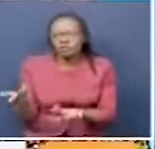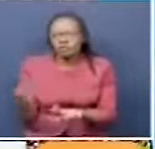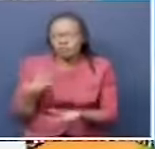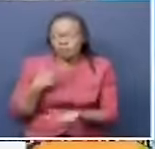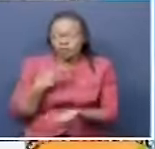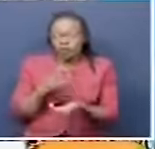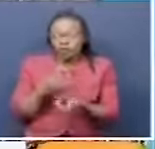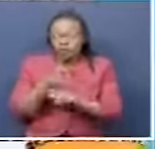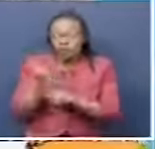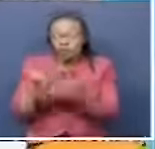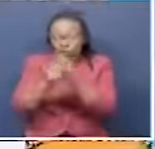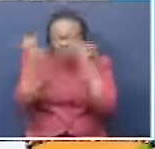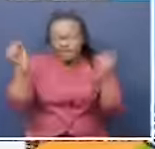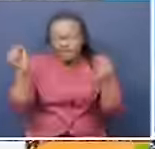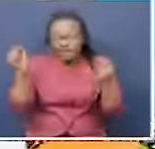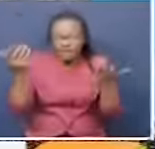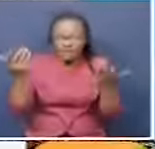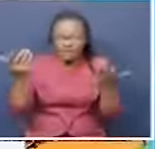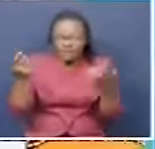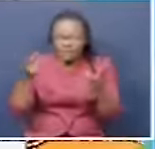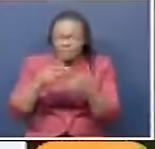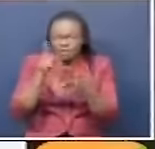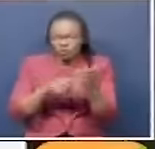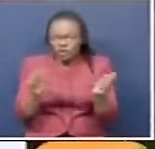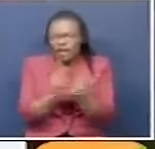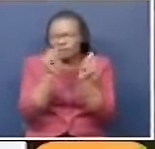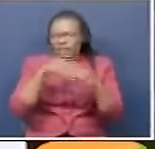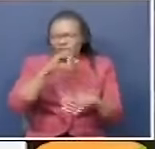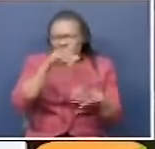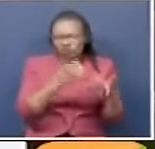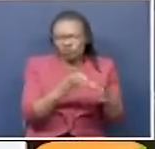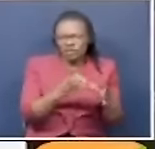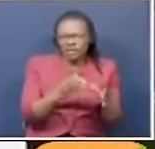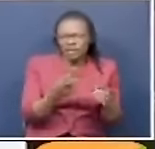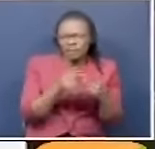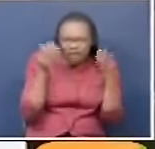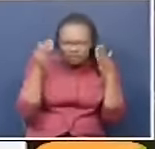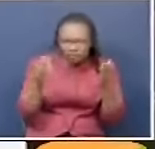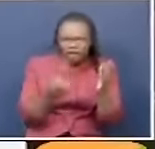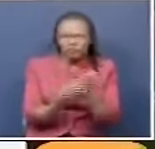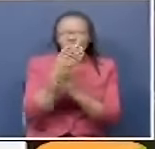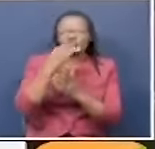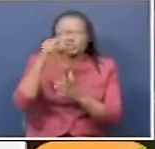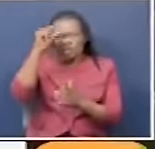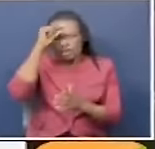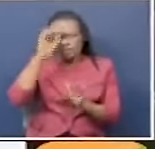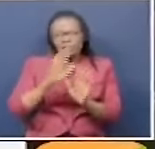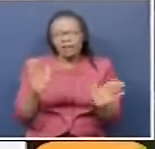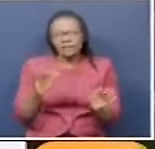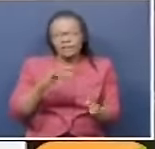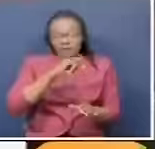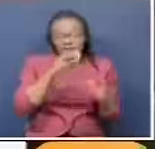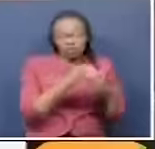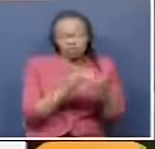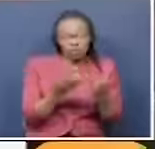and then you do what? It's about government. What happened in Jubilee? It's about forming government. It's about forming government. So in Jubilee, they were negotiating two